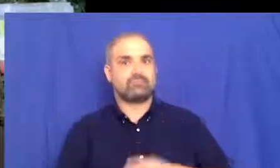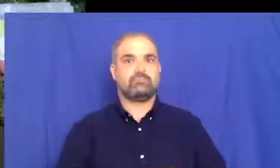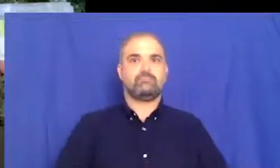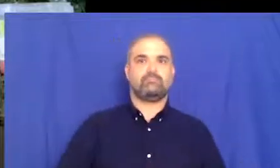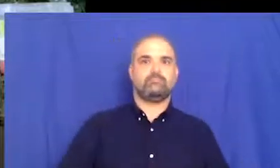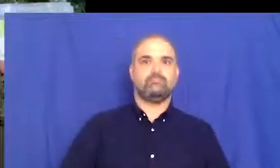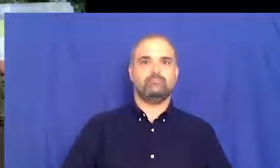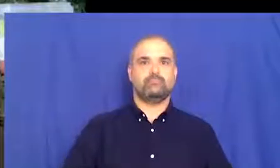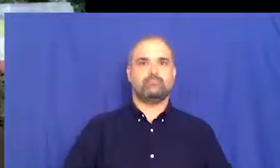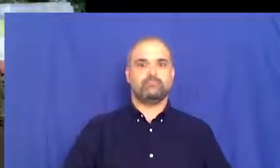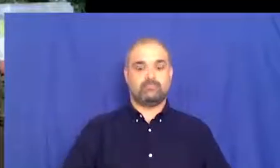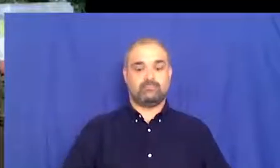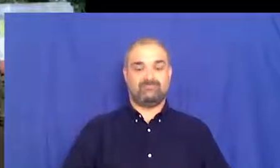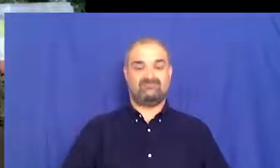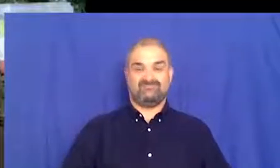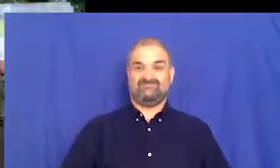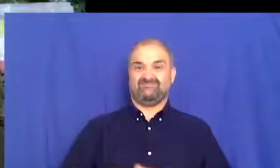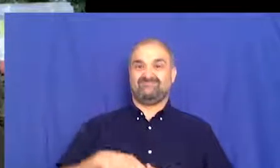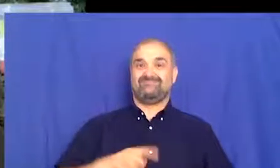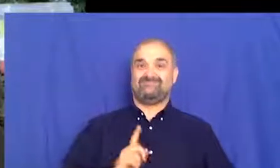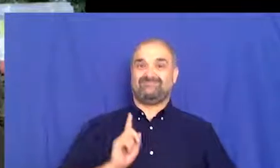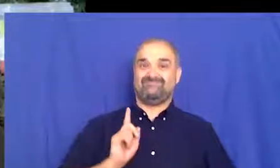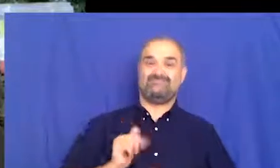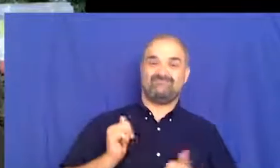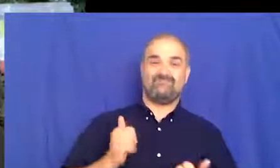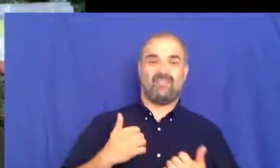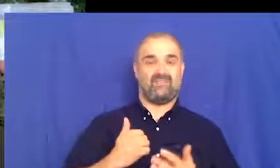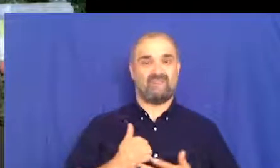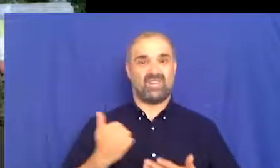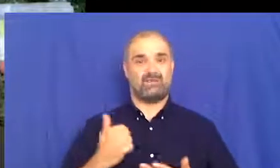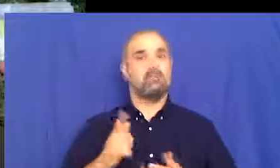with the ants and termites. Now, these guys are